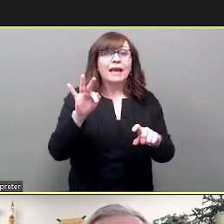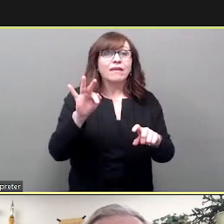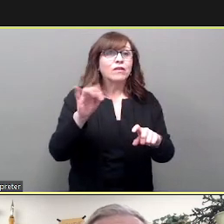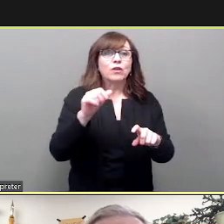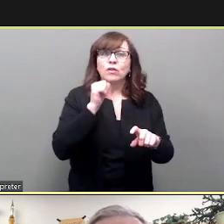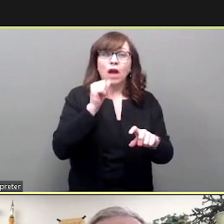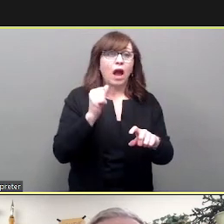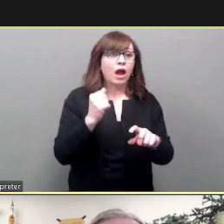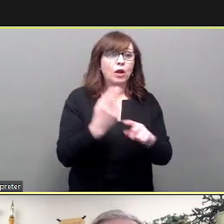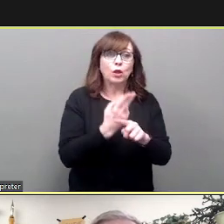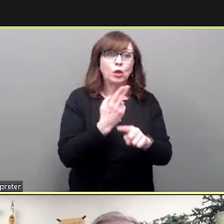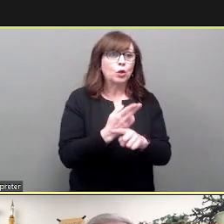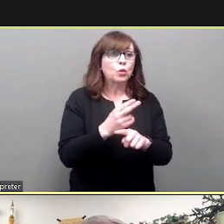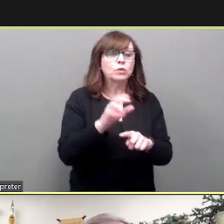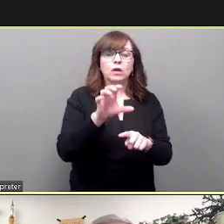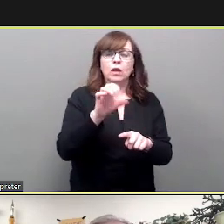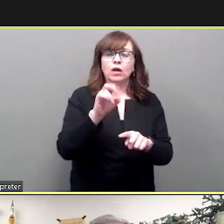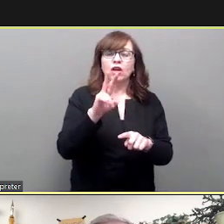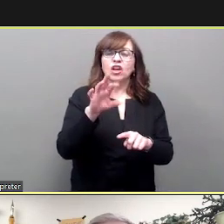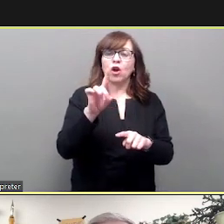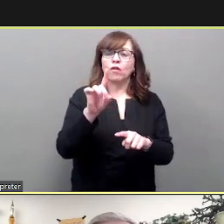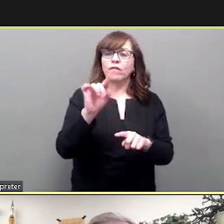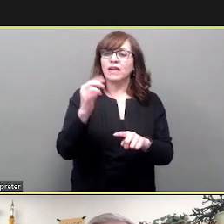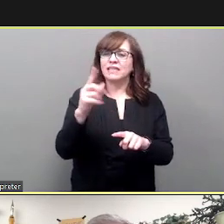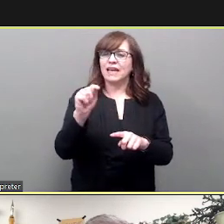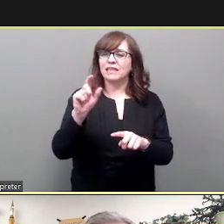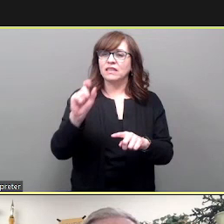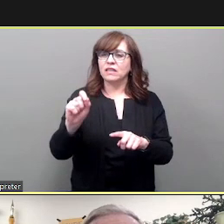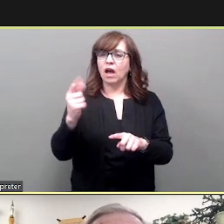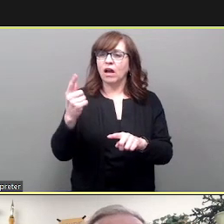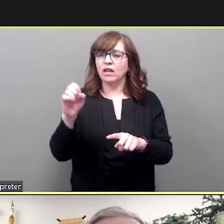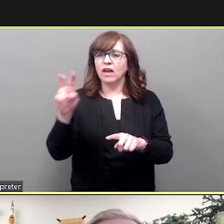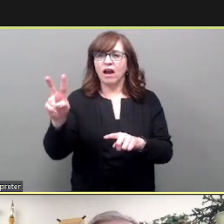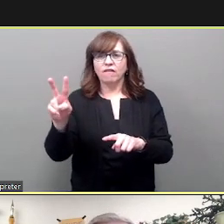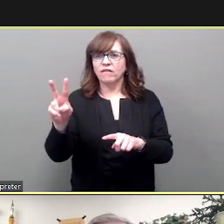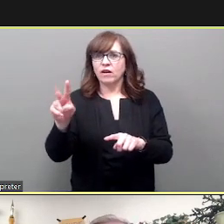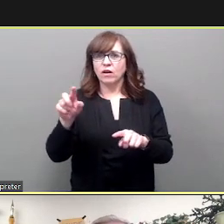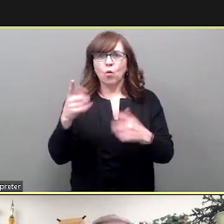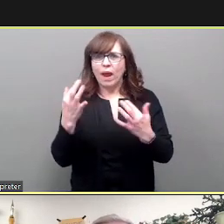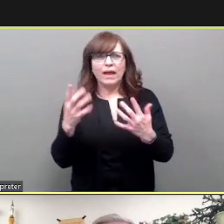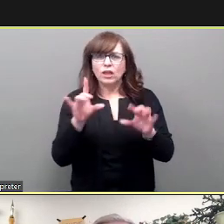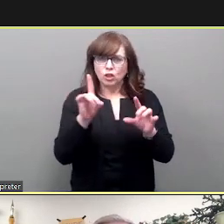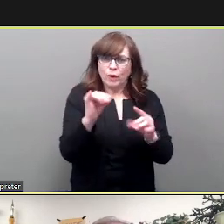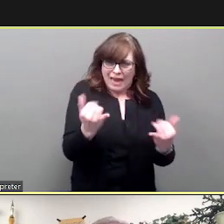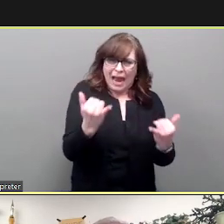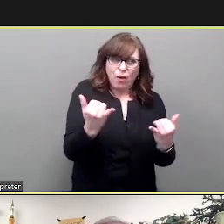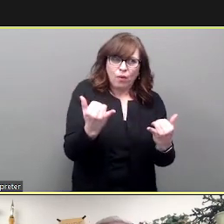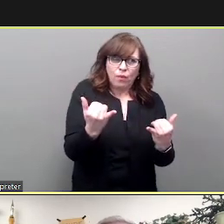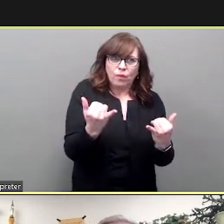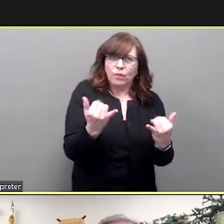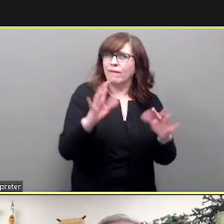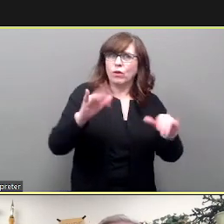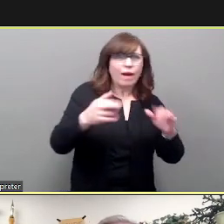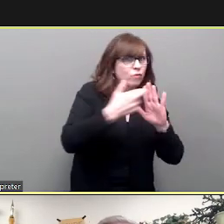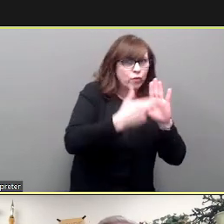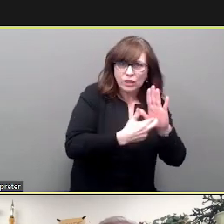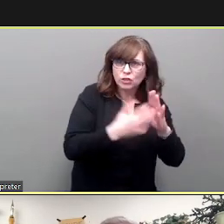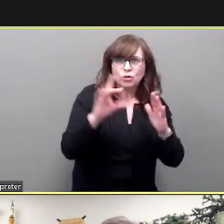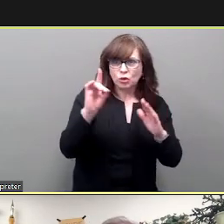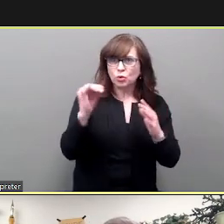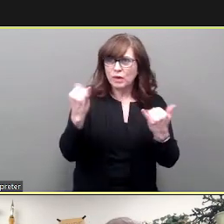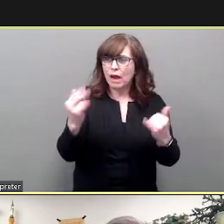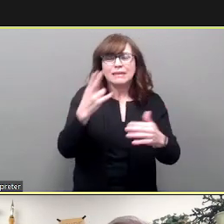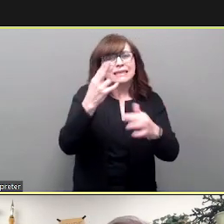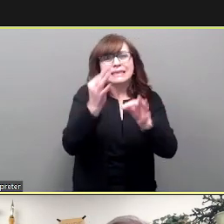covidtest.gov to order a mask, do it while I'm talking. It's that easy. They just need your name, address. They need